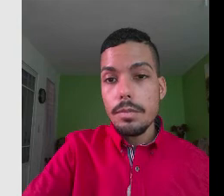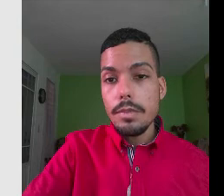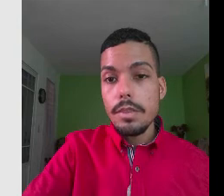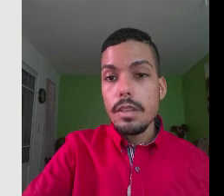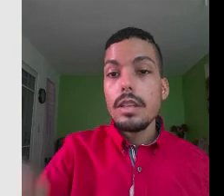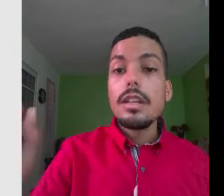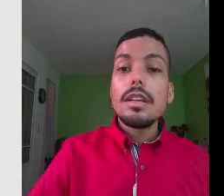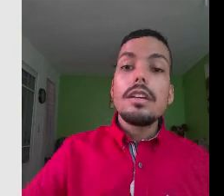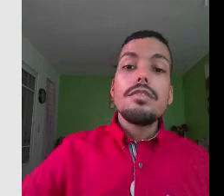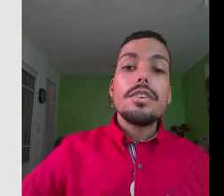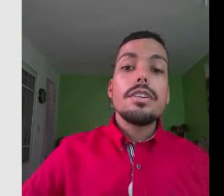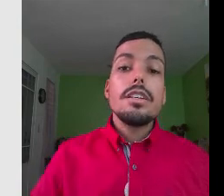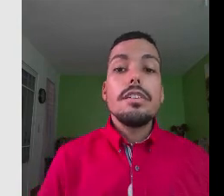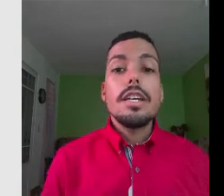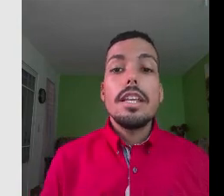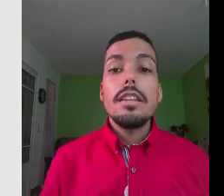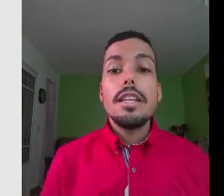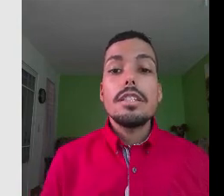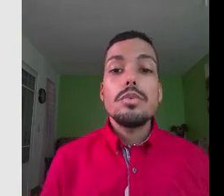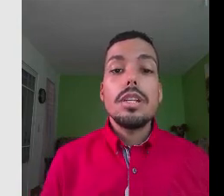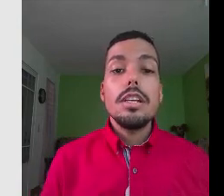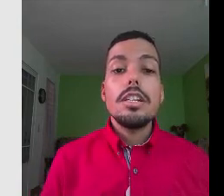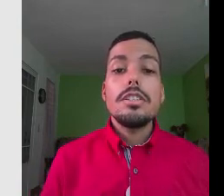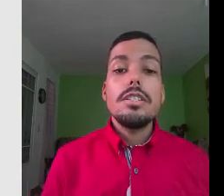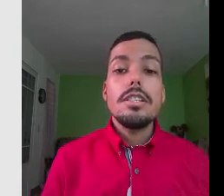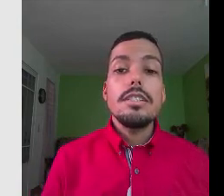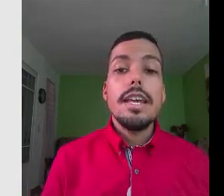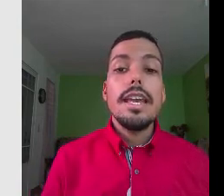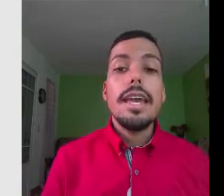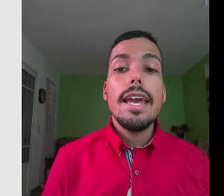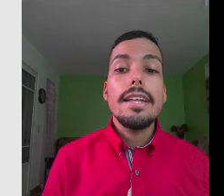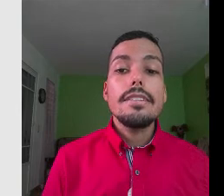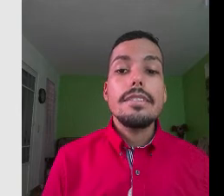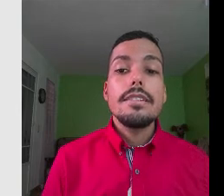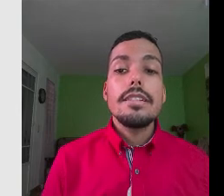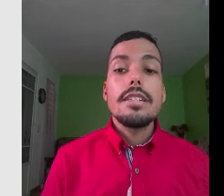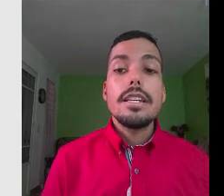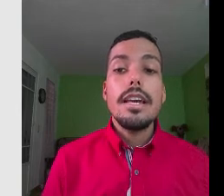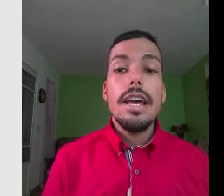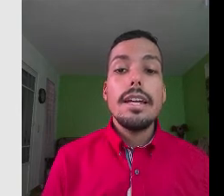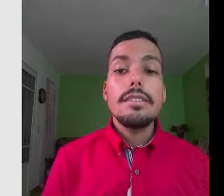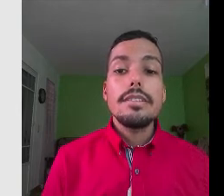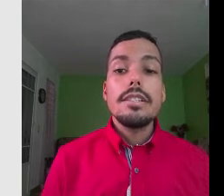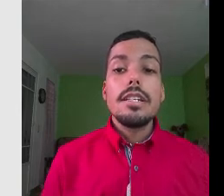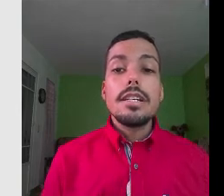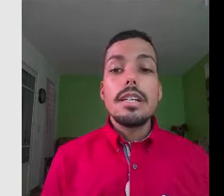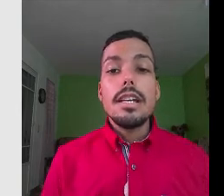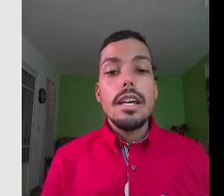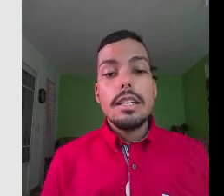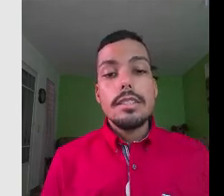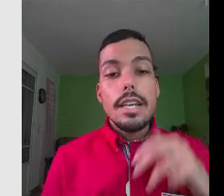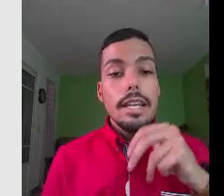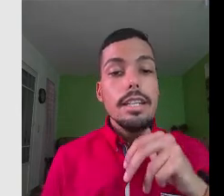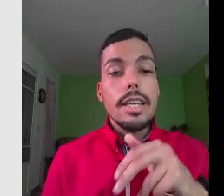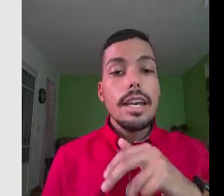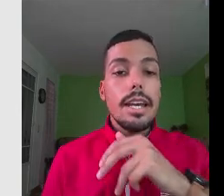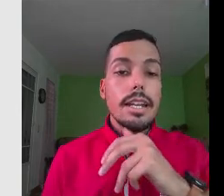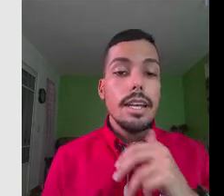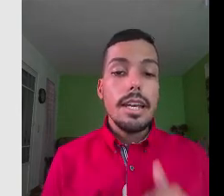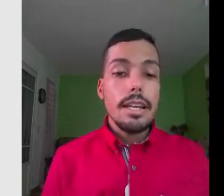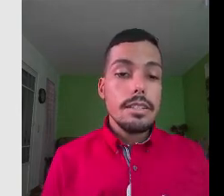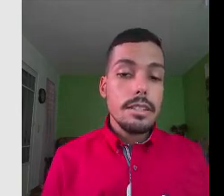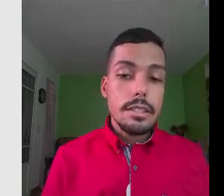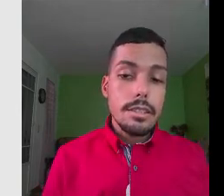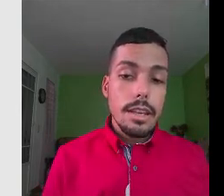imagen. Very good, okay? The next one here. This is a cat. Cat. Cat. And